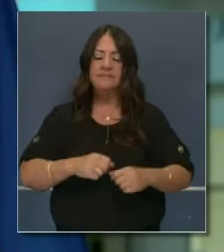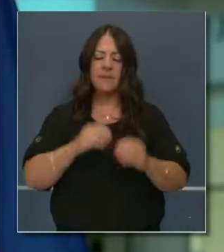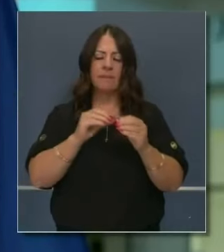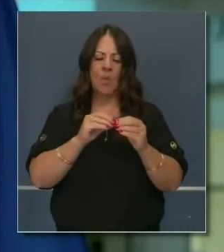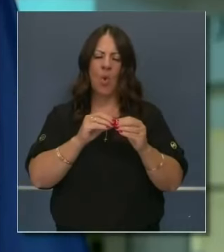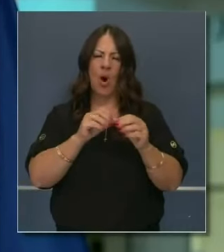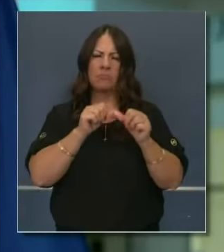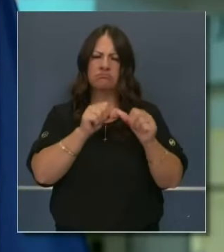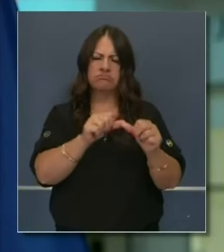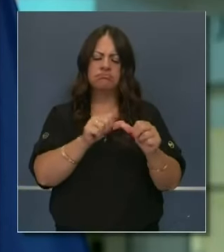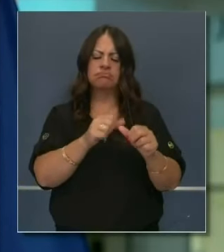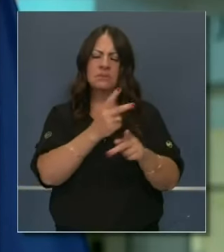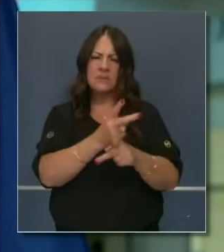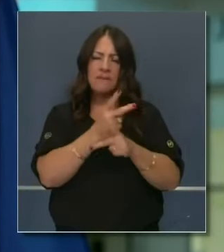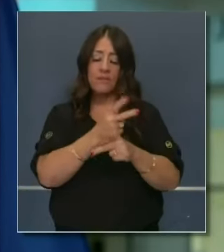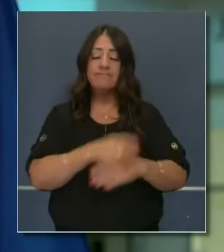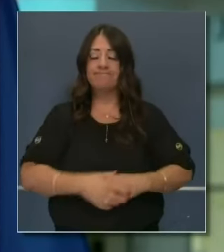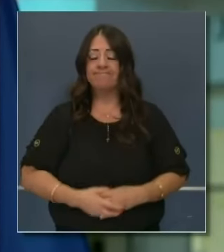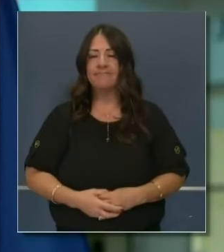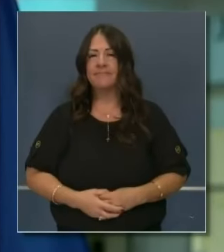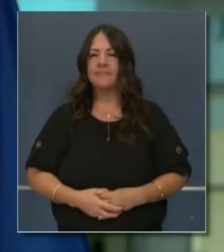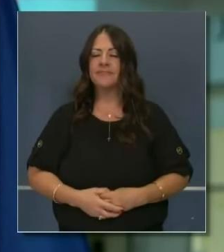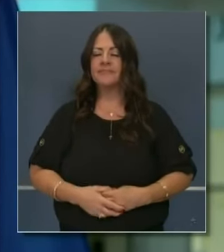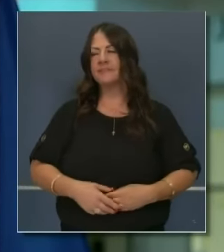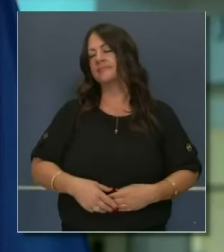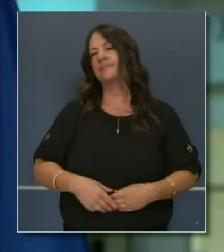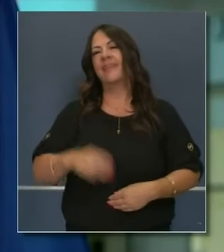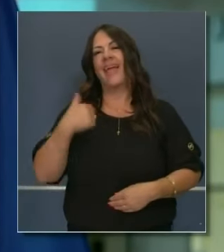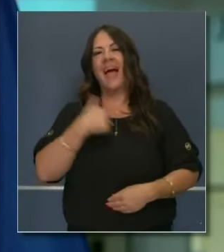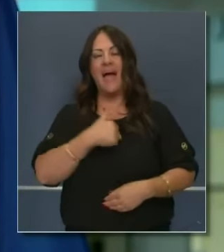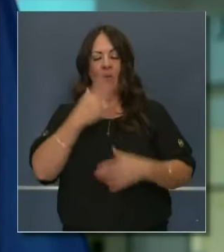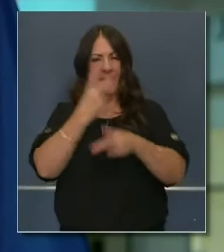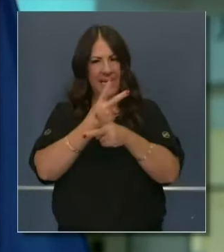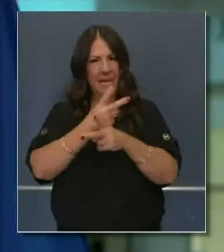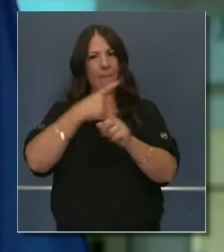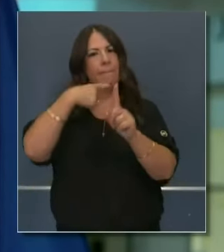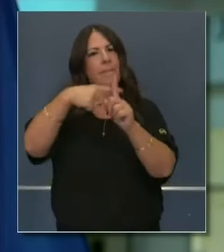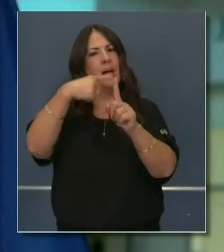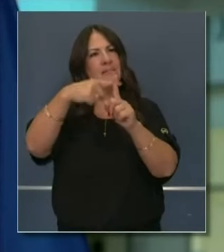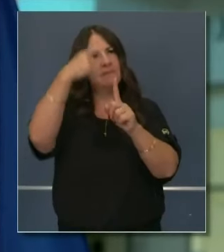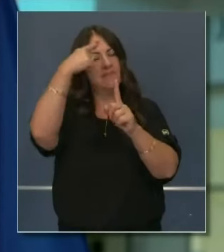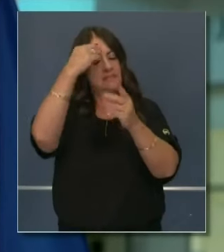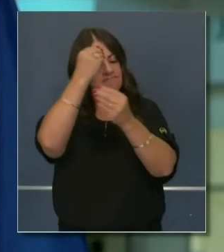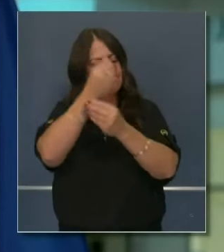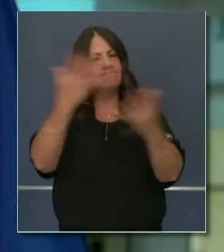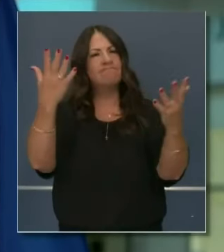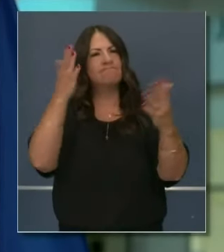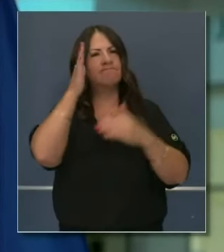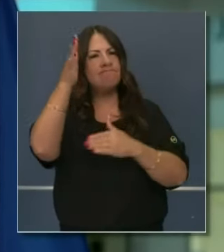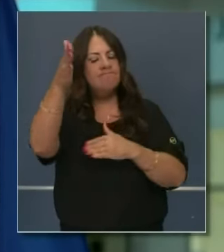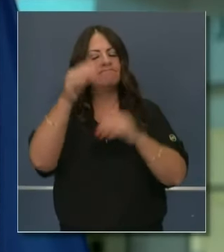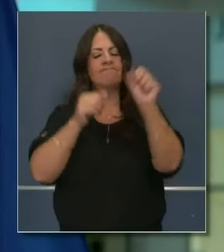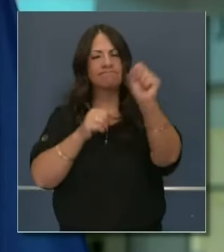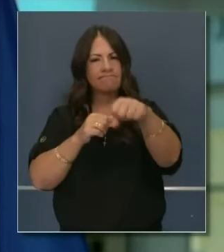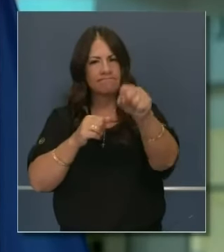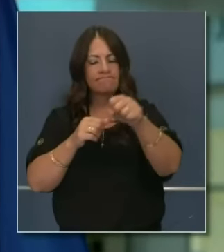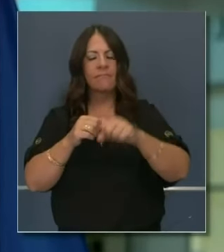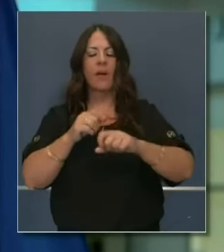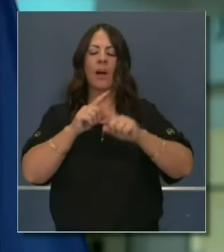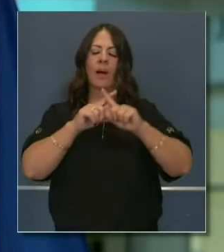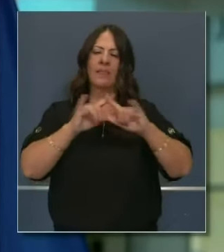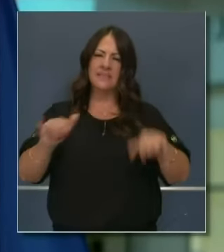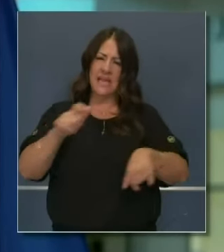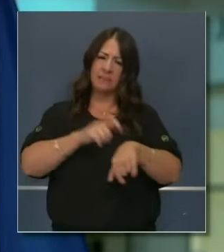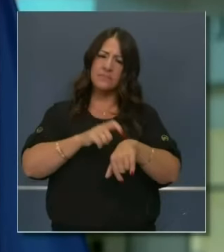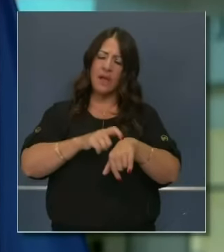And just to underscore, and again, I want to maintain my optimism because I am optimistic by nature, but I also want to maintain